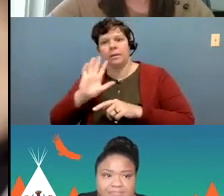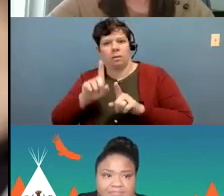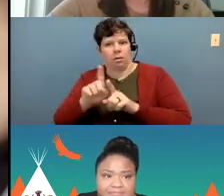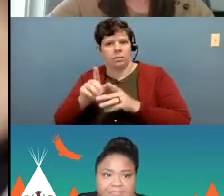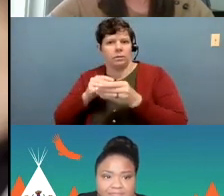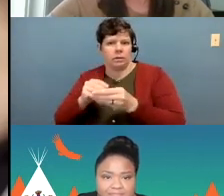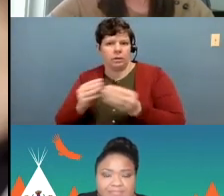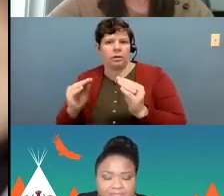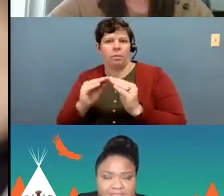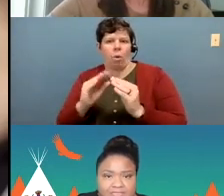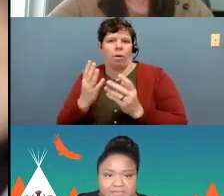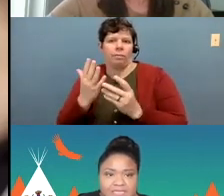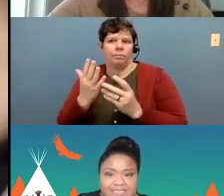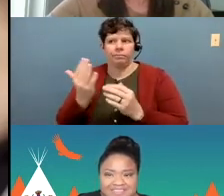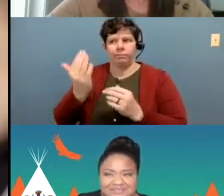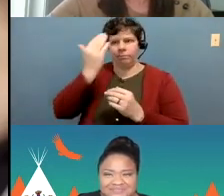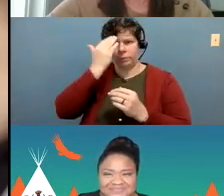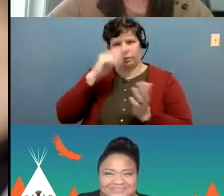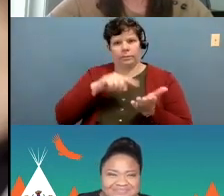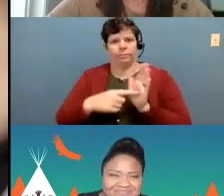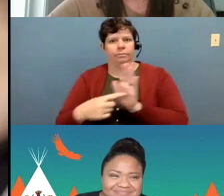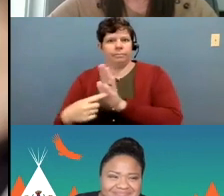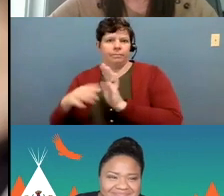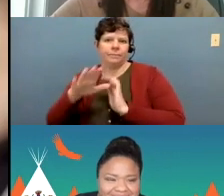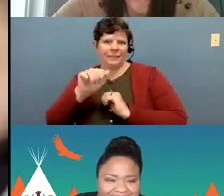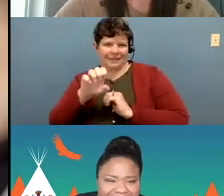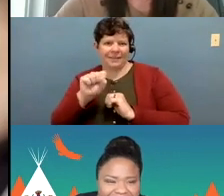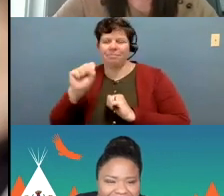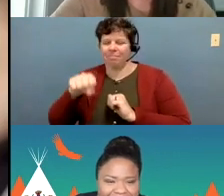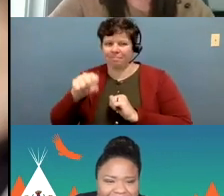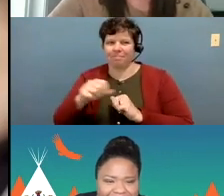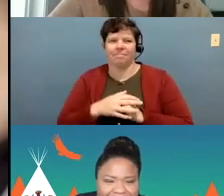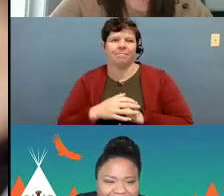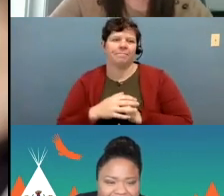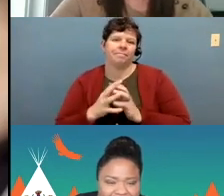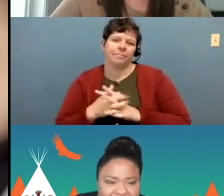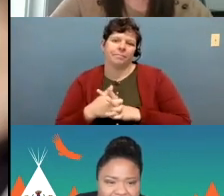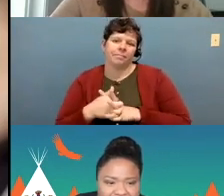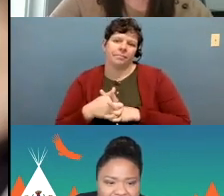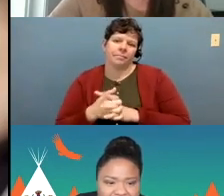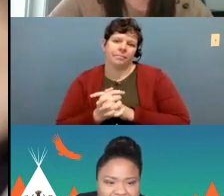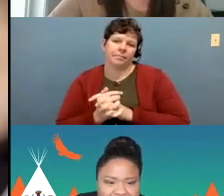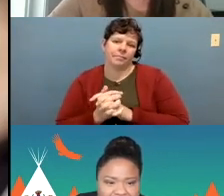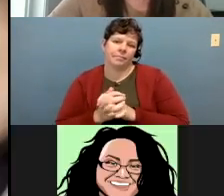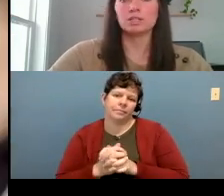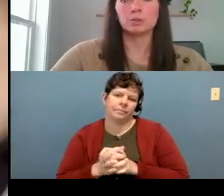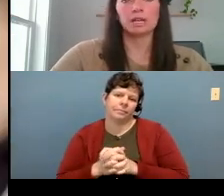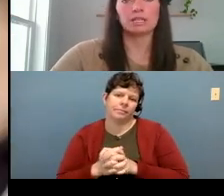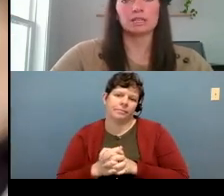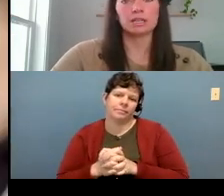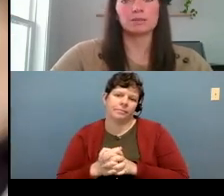exposure to their case. Excellent, thank you. Yep. All right. So one